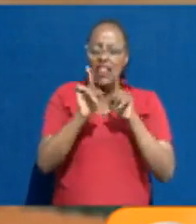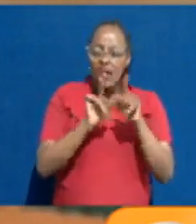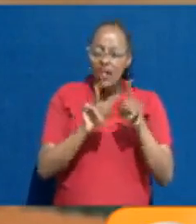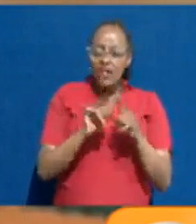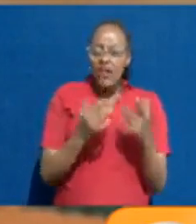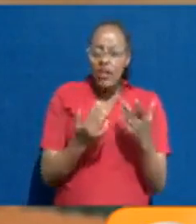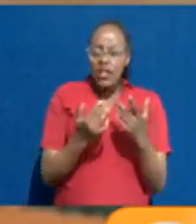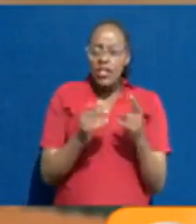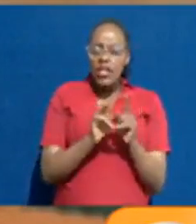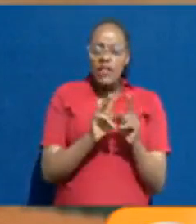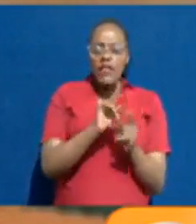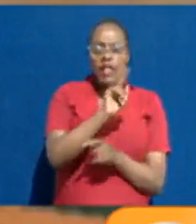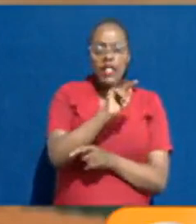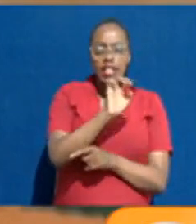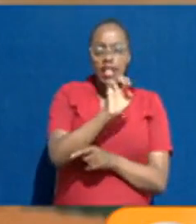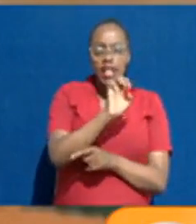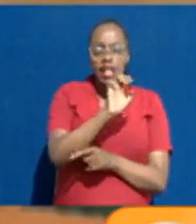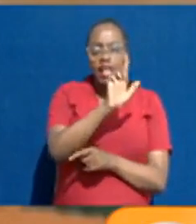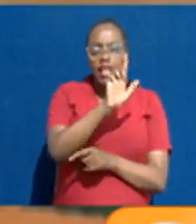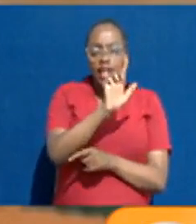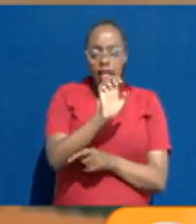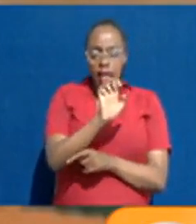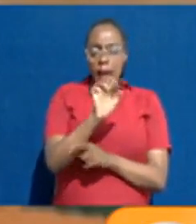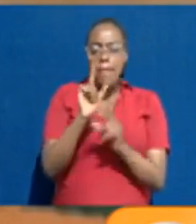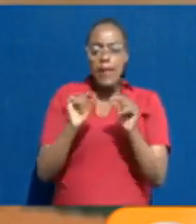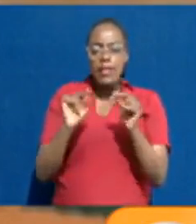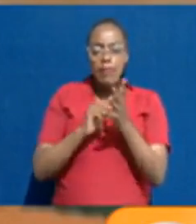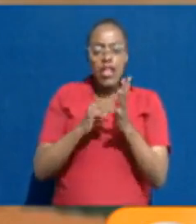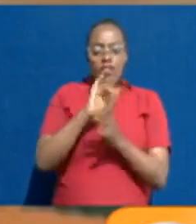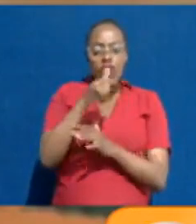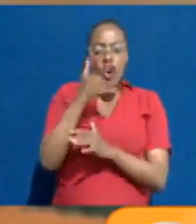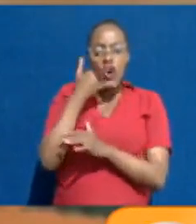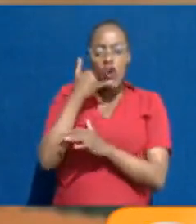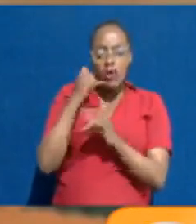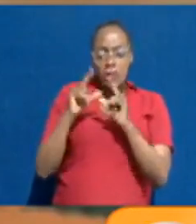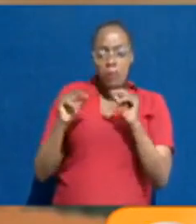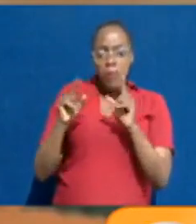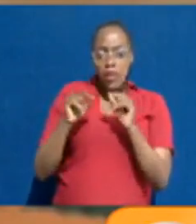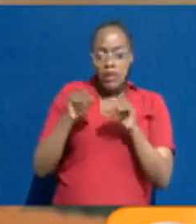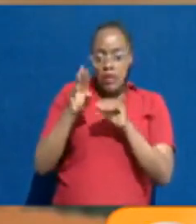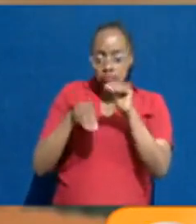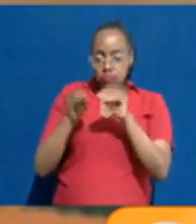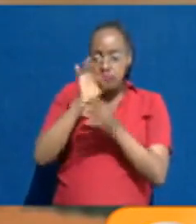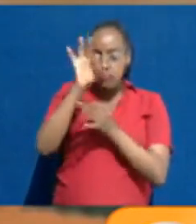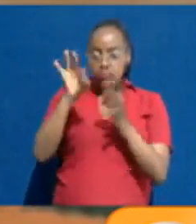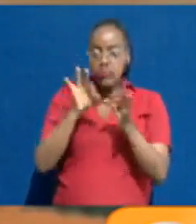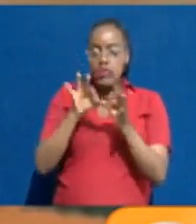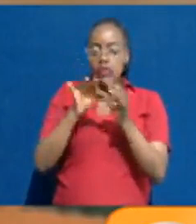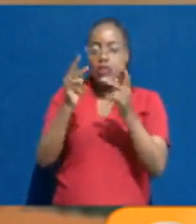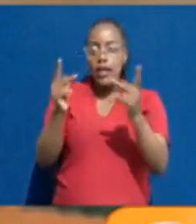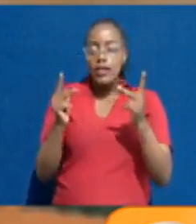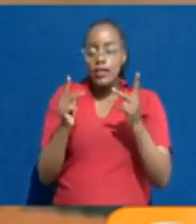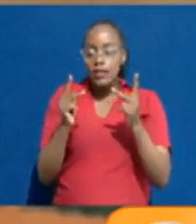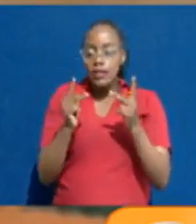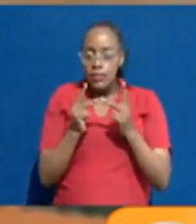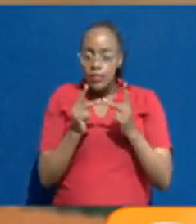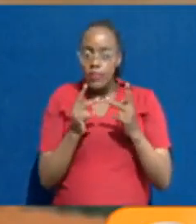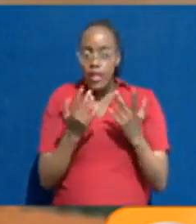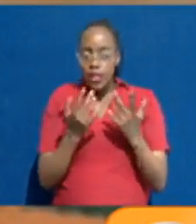what we call terror messages. So these are messages that are crafted specific for some areas, because if,